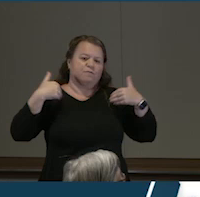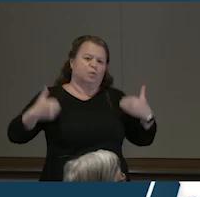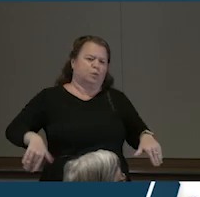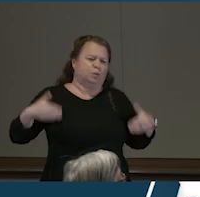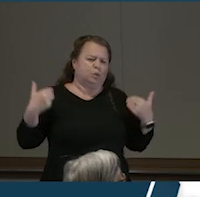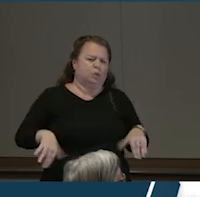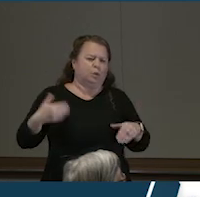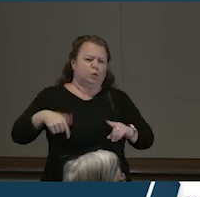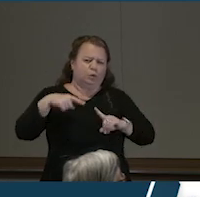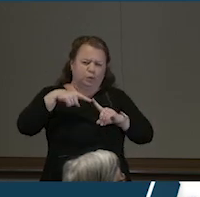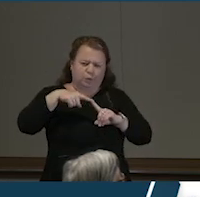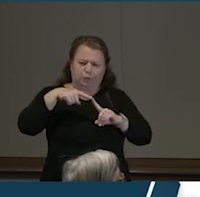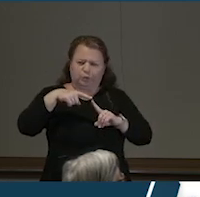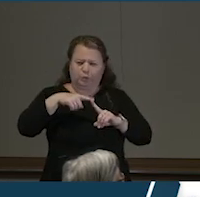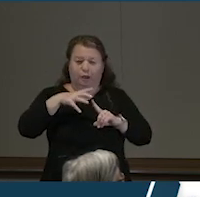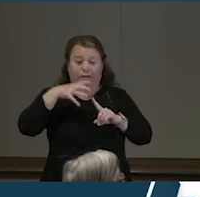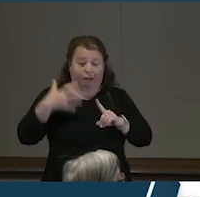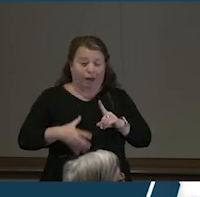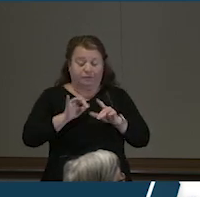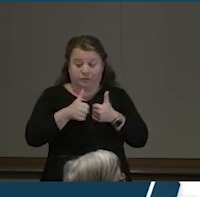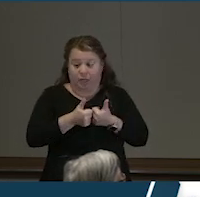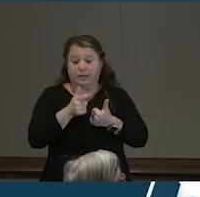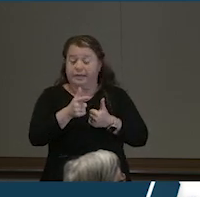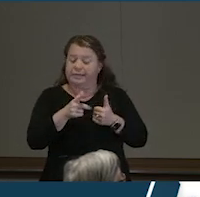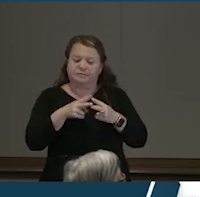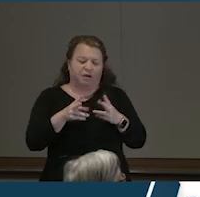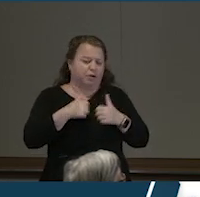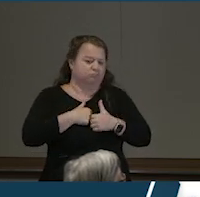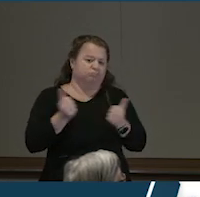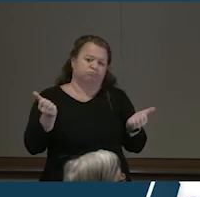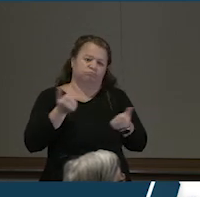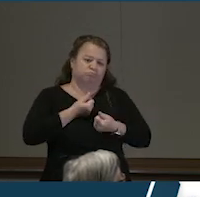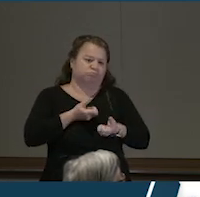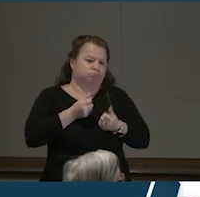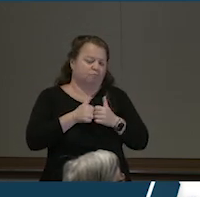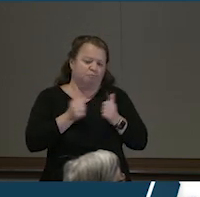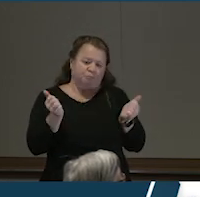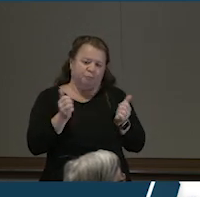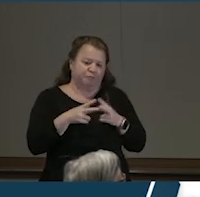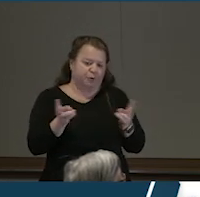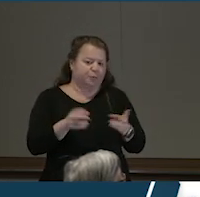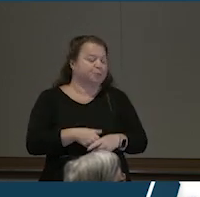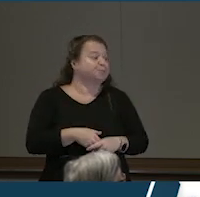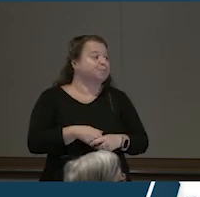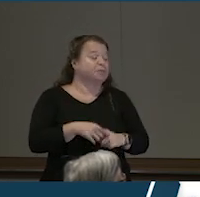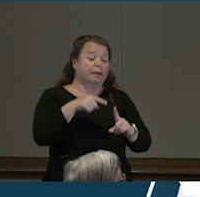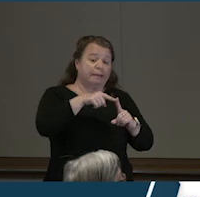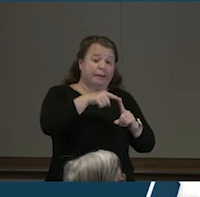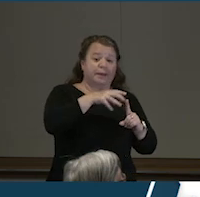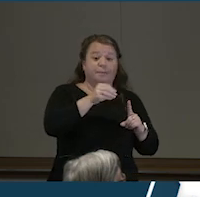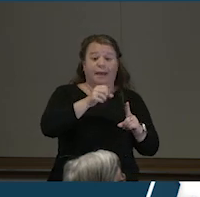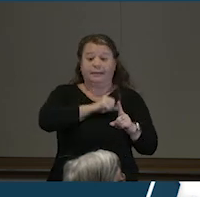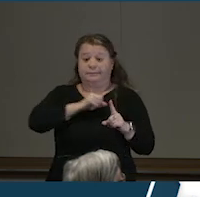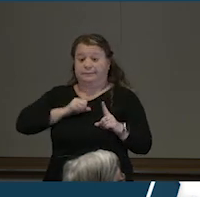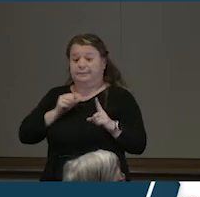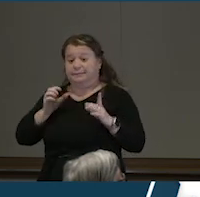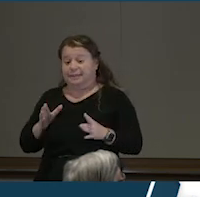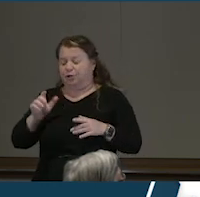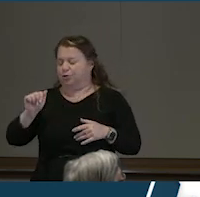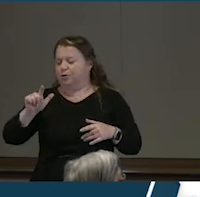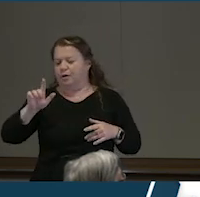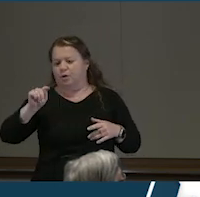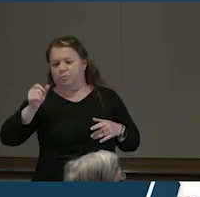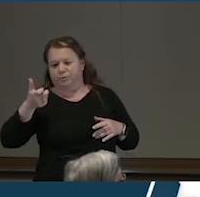challenges, significant. And he's very open about that. And so between him and Senator Al Britton, who is the